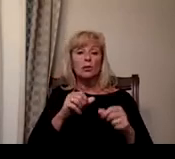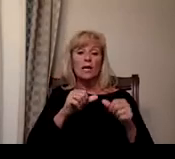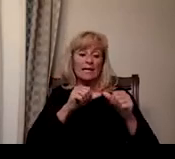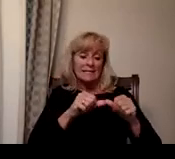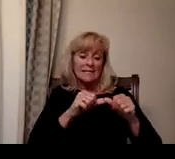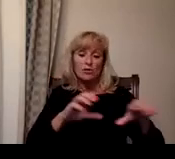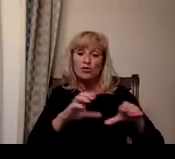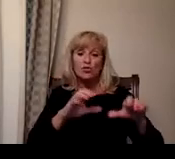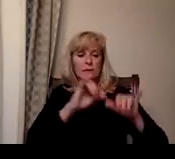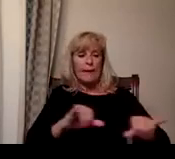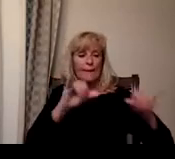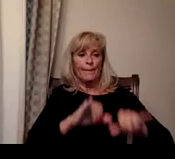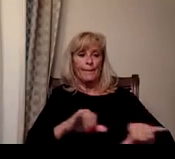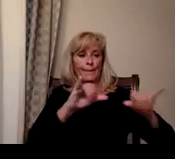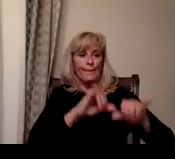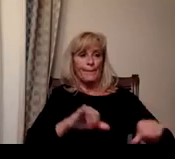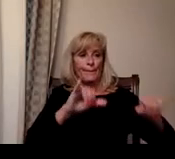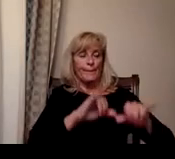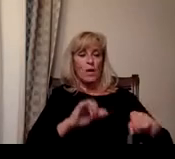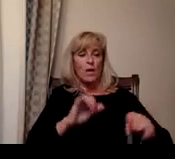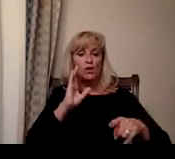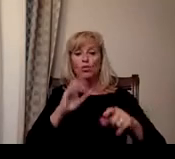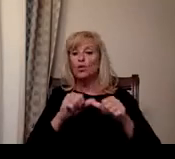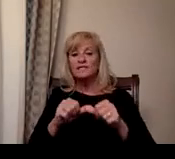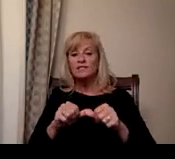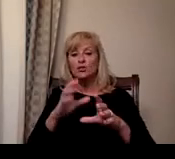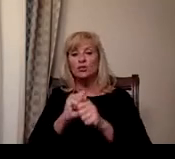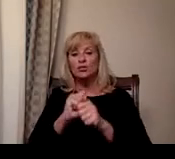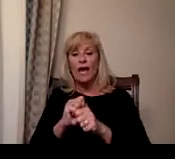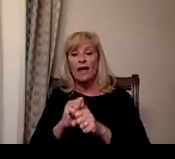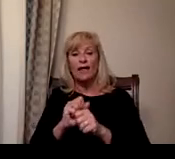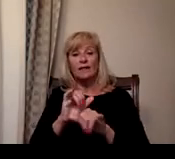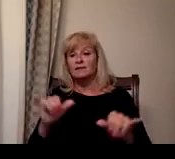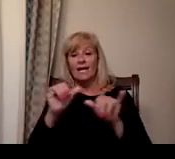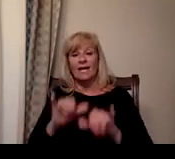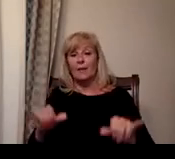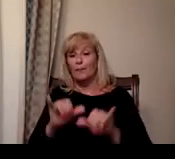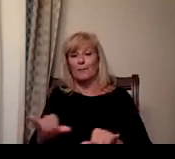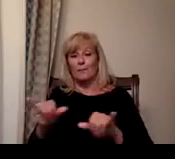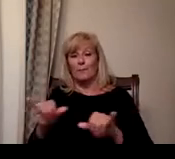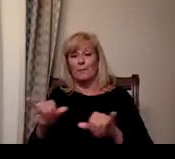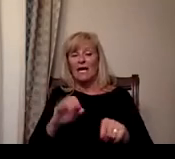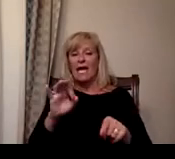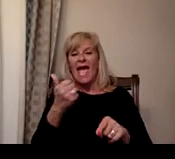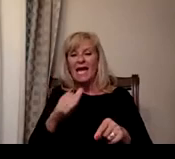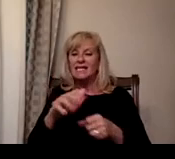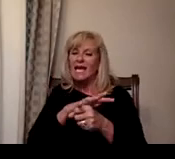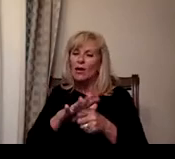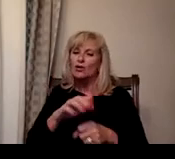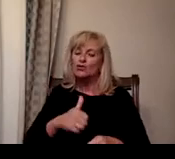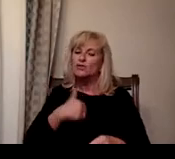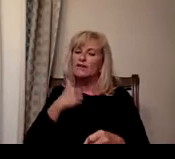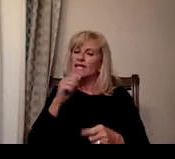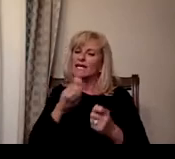always done, you'll continue to get the results that you've always gotten. So if any area of your life isn't where you need